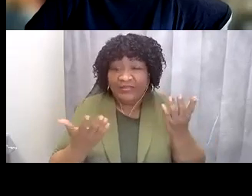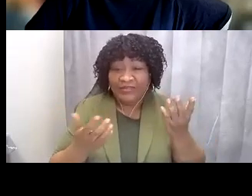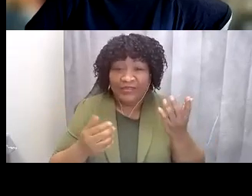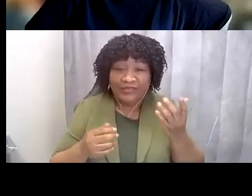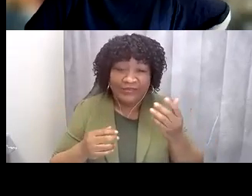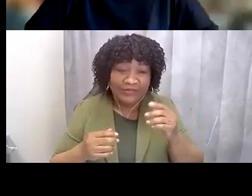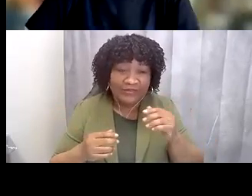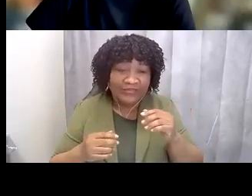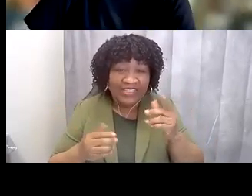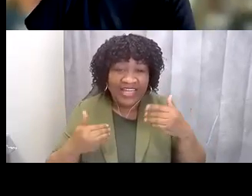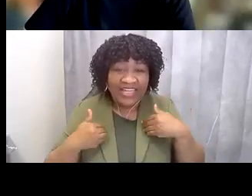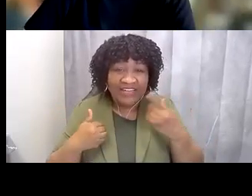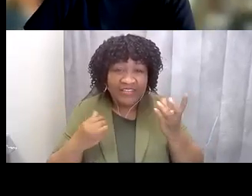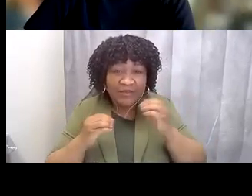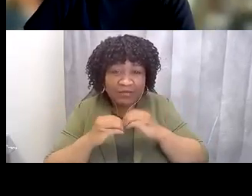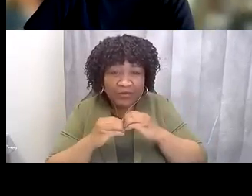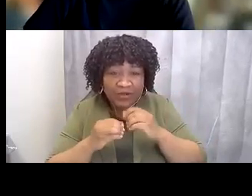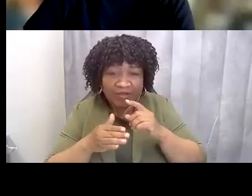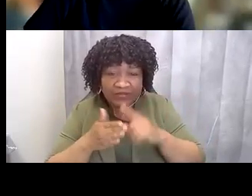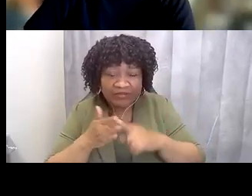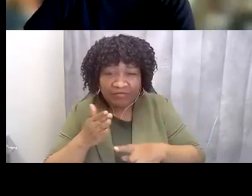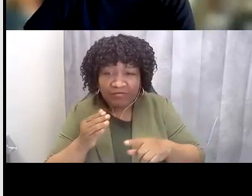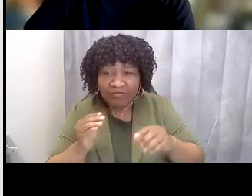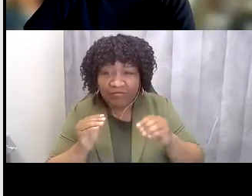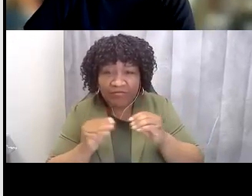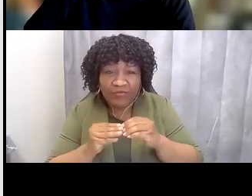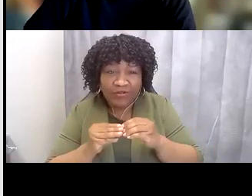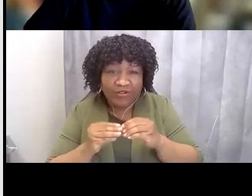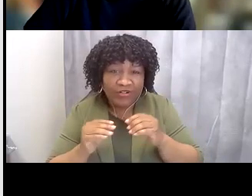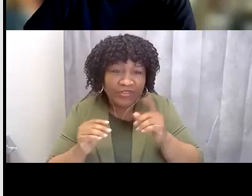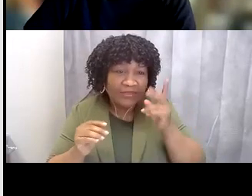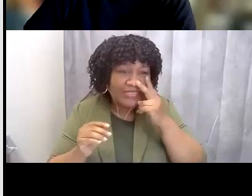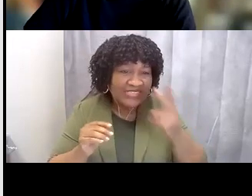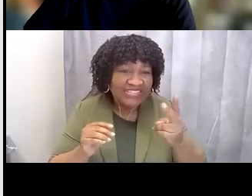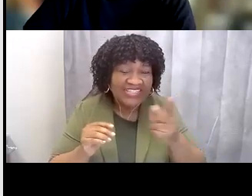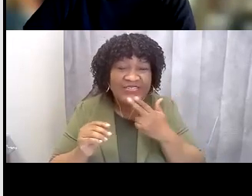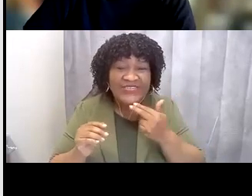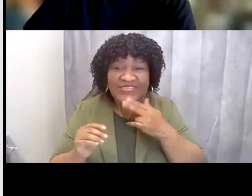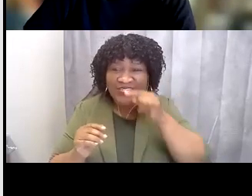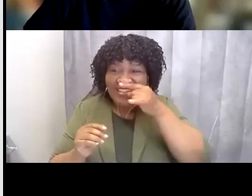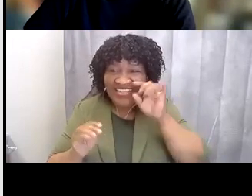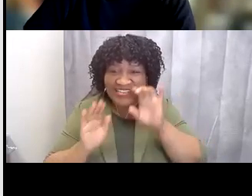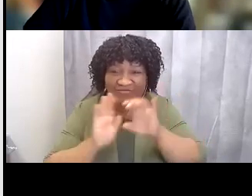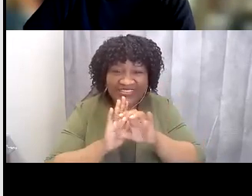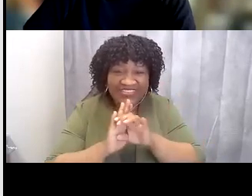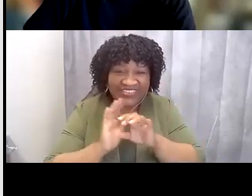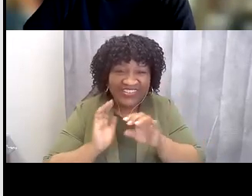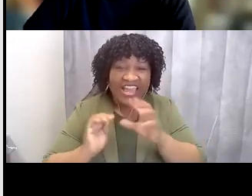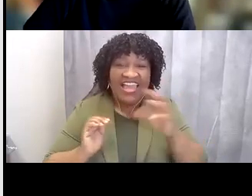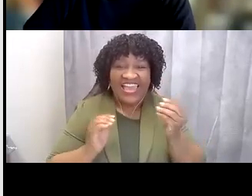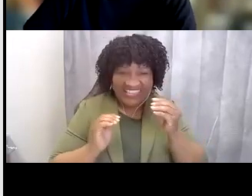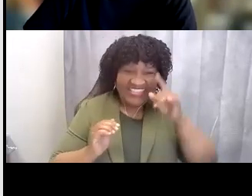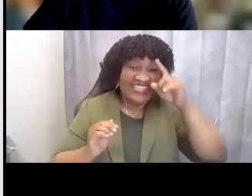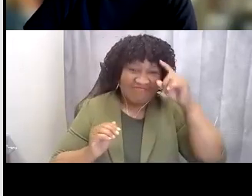did I have something else there that I'm blocking with my cute picture of those cute kids? Oh, and summer,